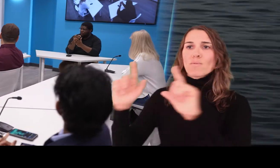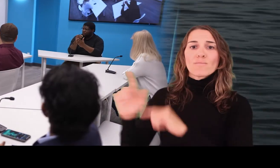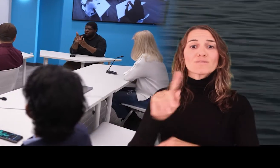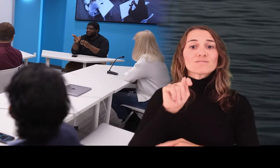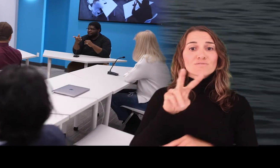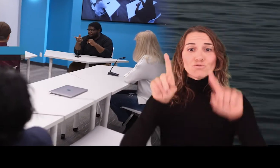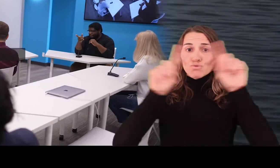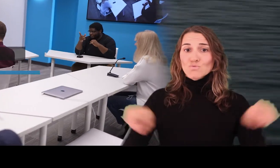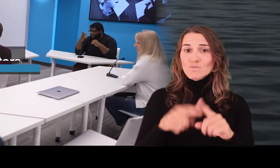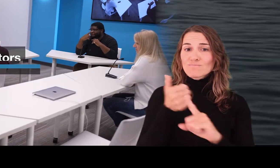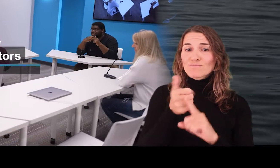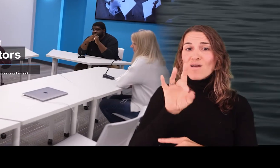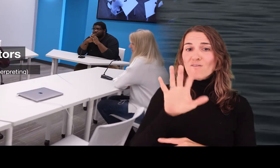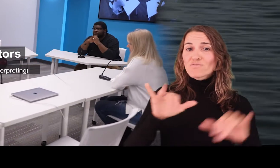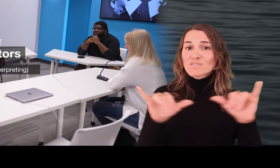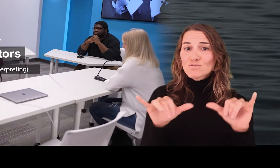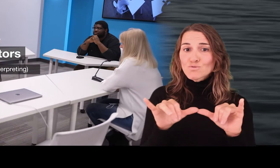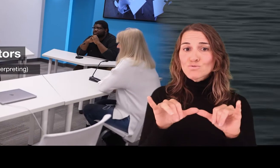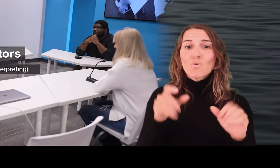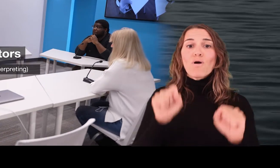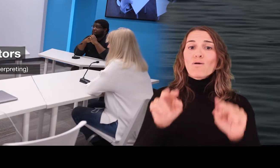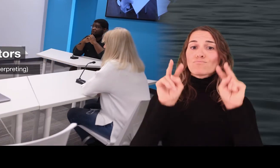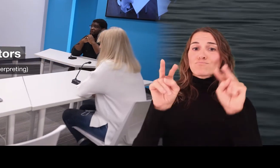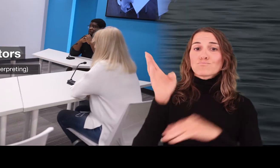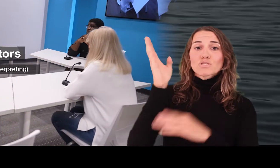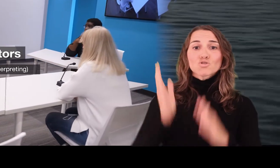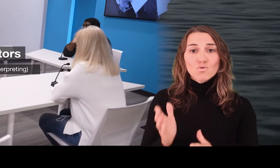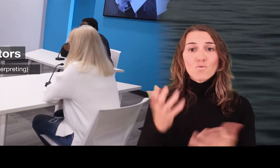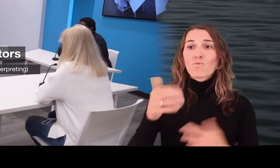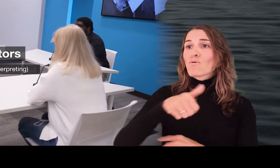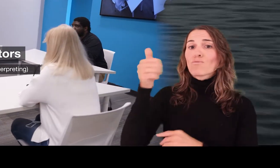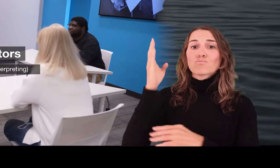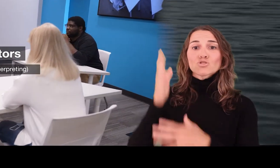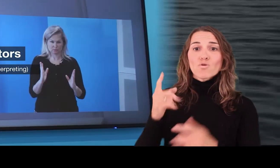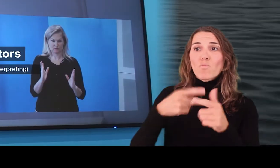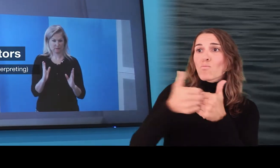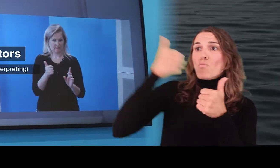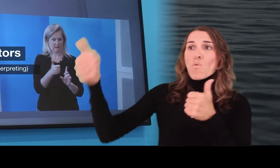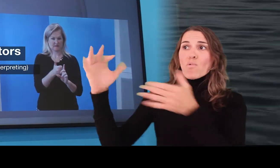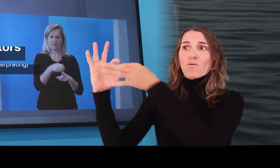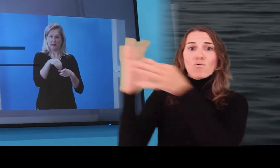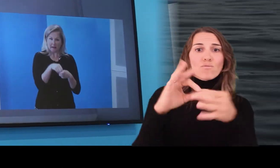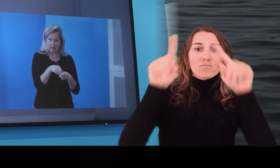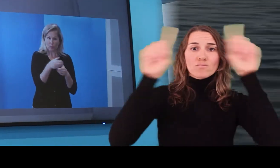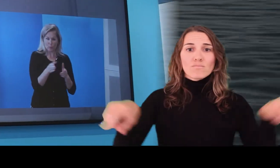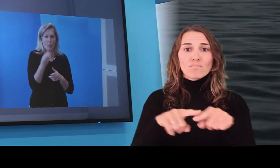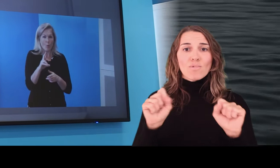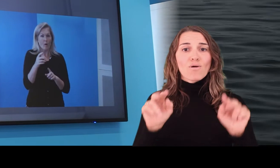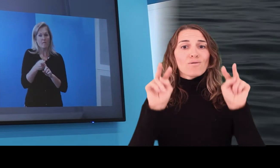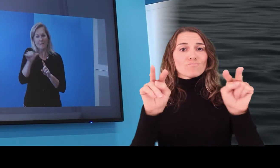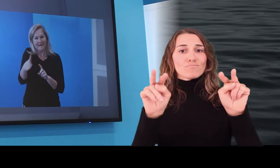television screen spread out throughout. We'll be able to have the presenter or someone present remotely projected onto the